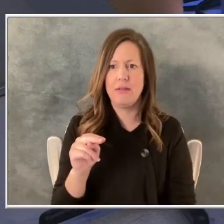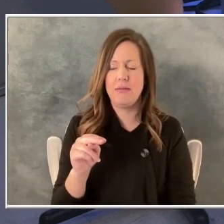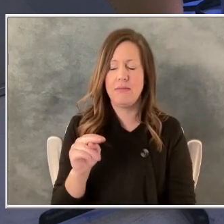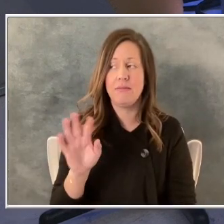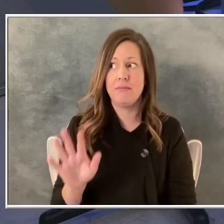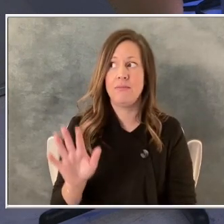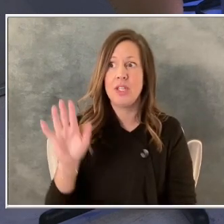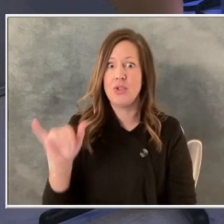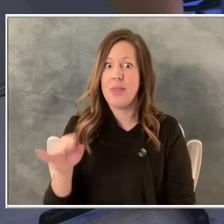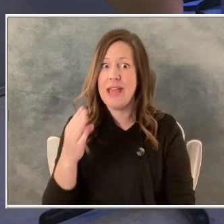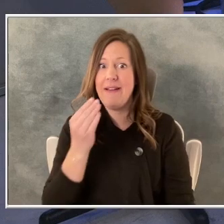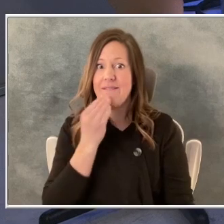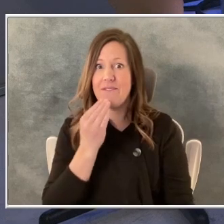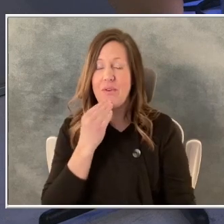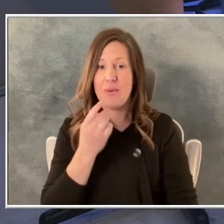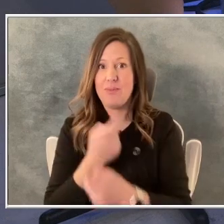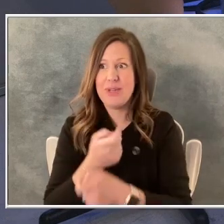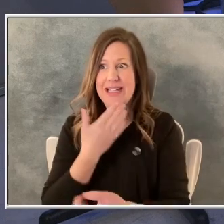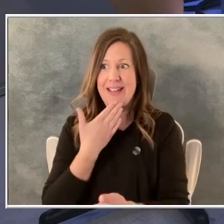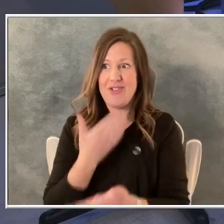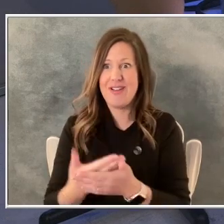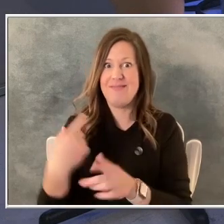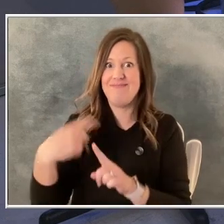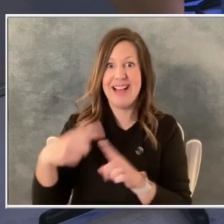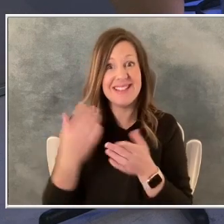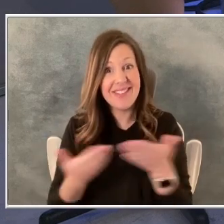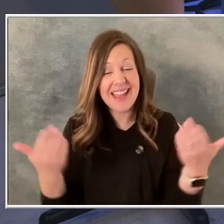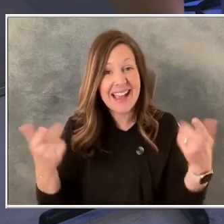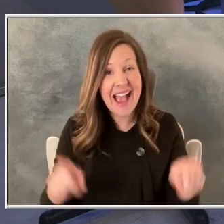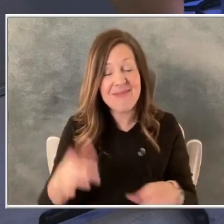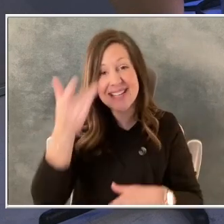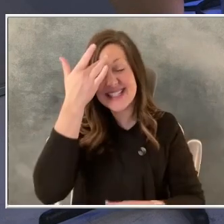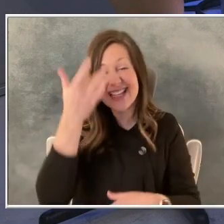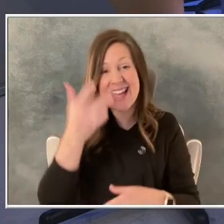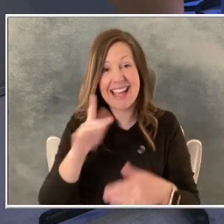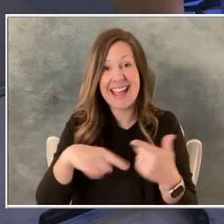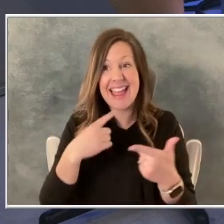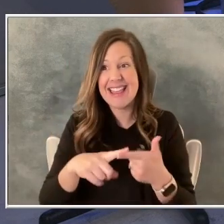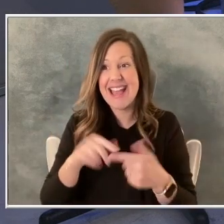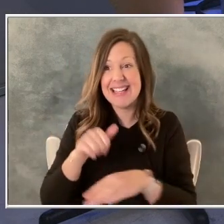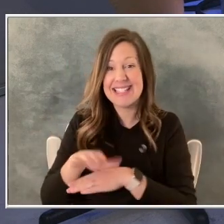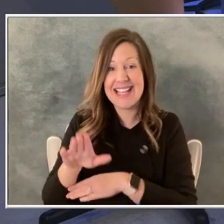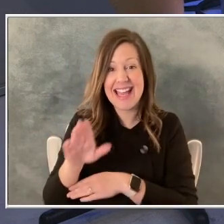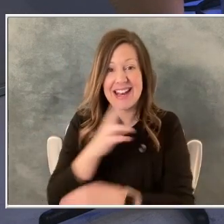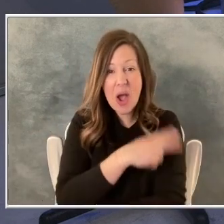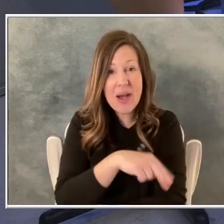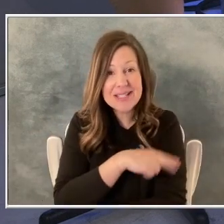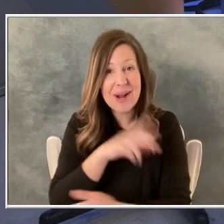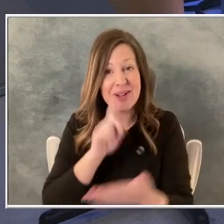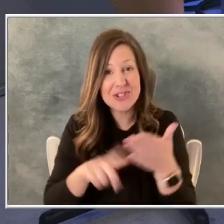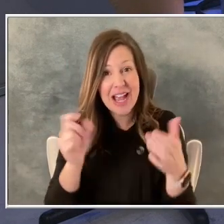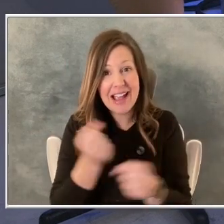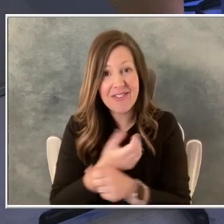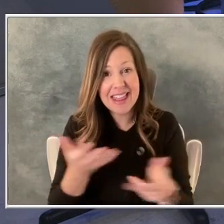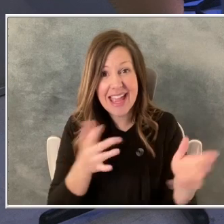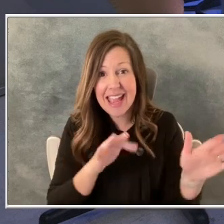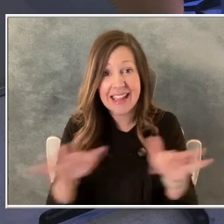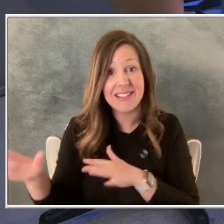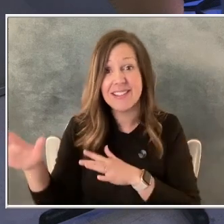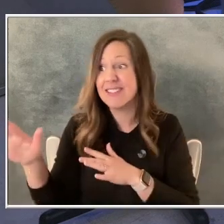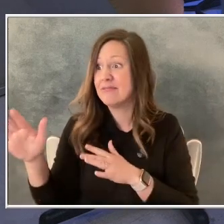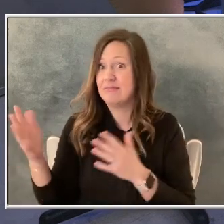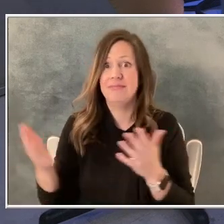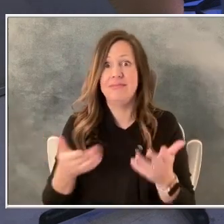thing, that he got sick enough to then have to be sent to the hospital and check this out? Could this have been caught some other way? You say it's